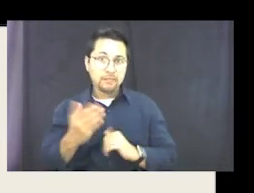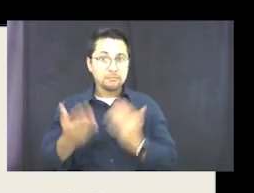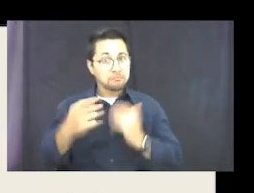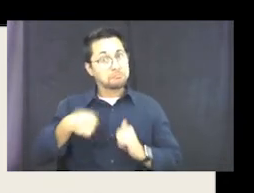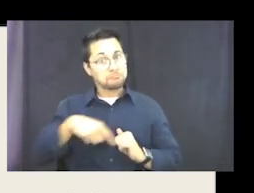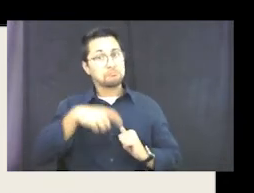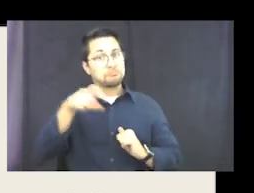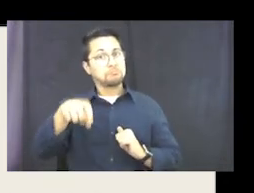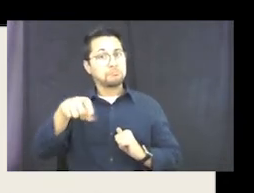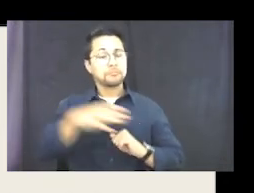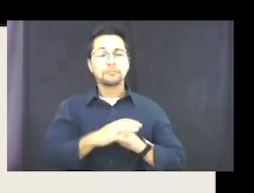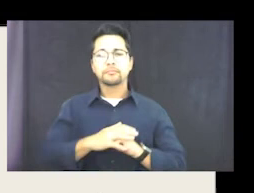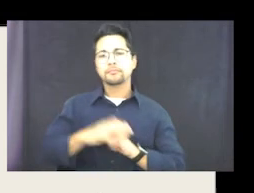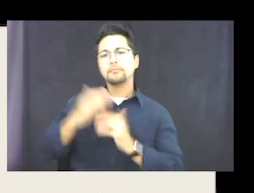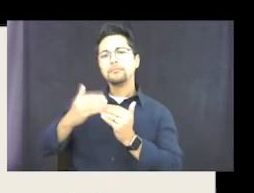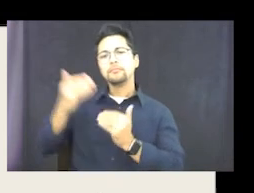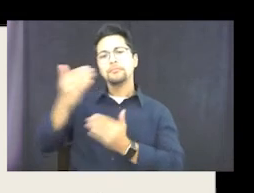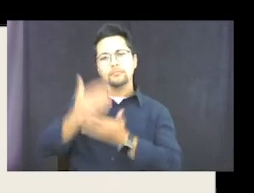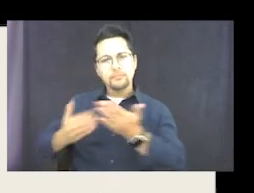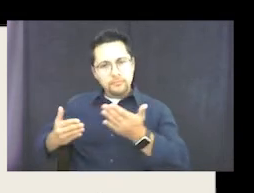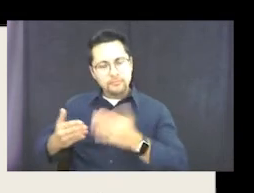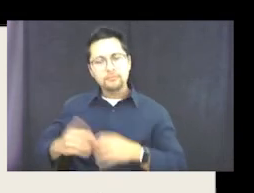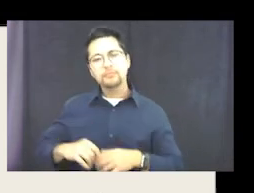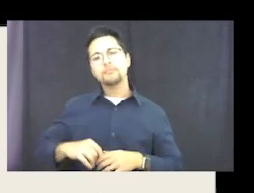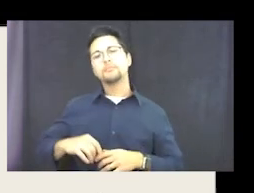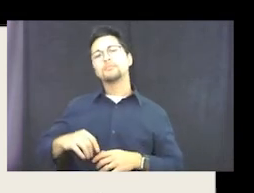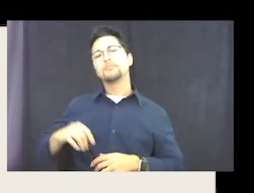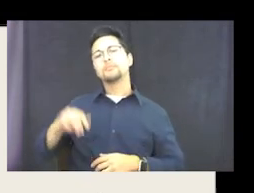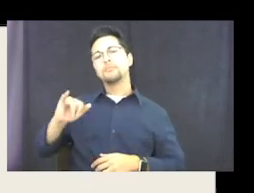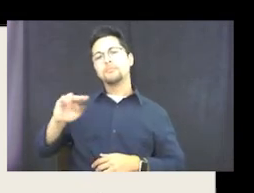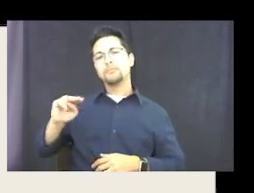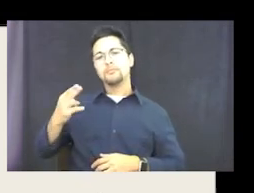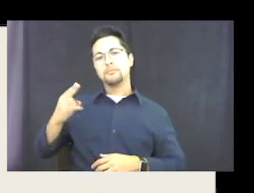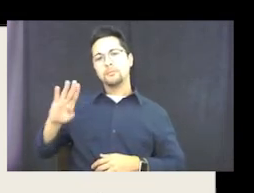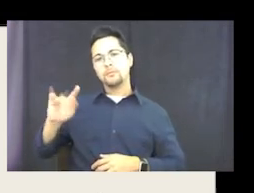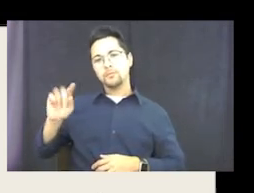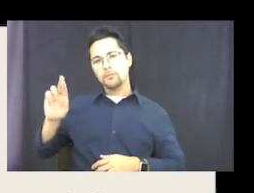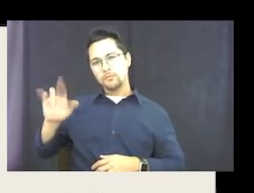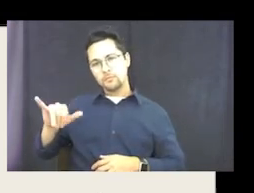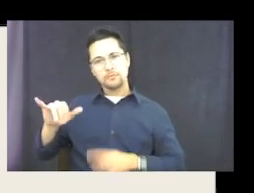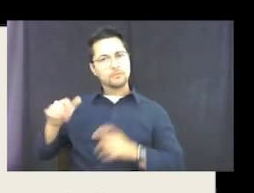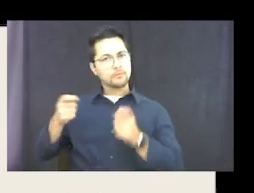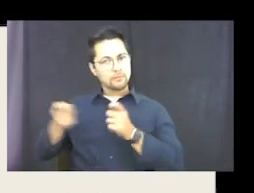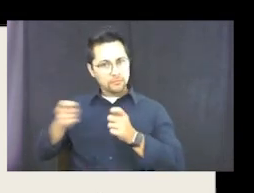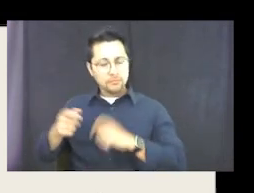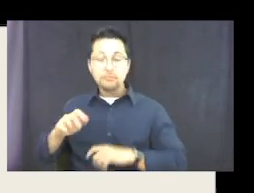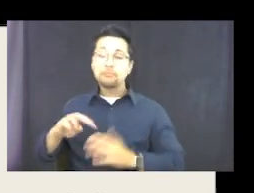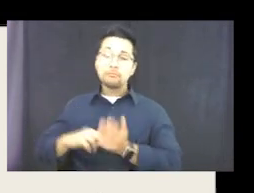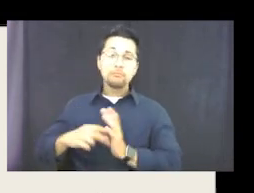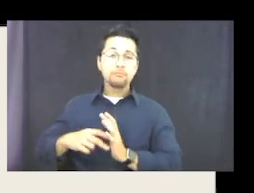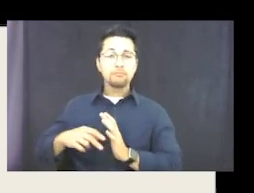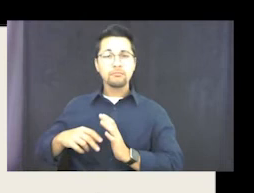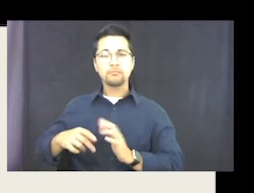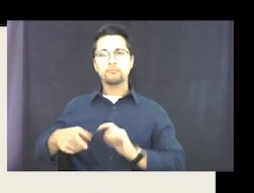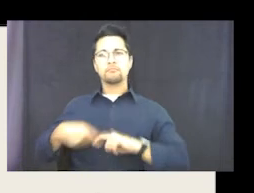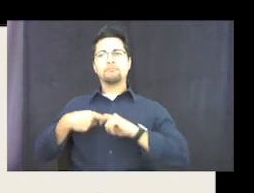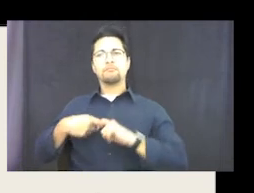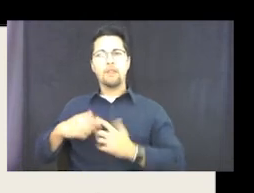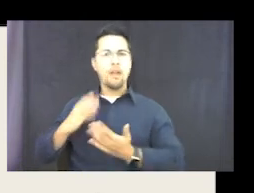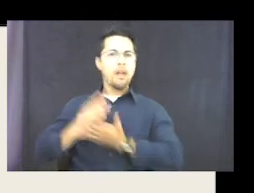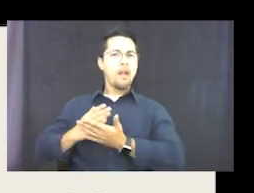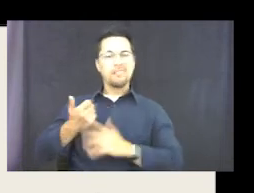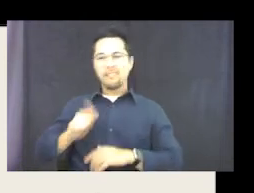The next part of self-regulation that we're going to be discussing is inhibitory control. Inhibitory control means to halt or stop